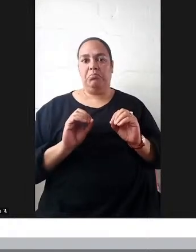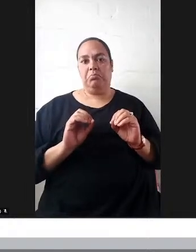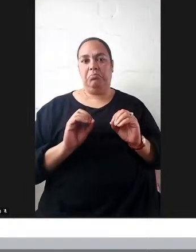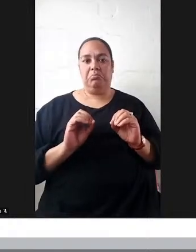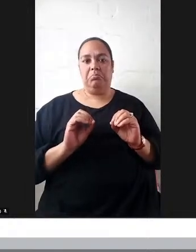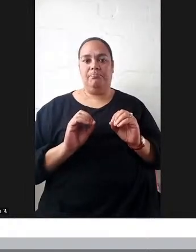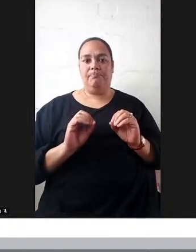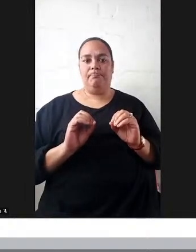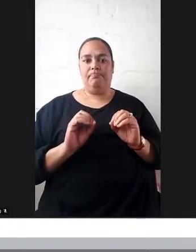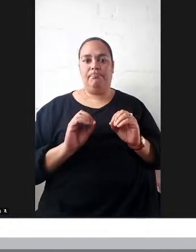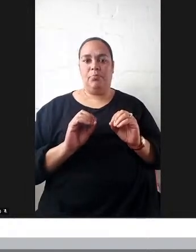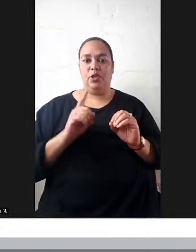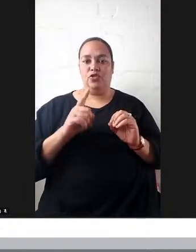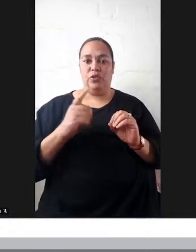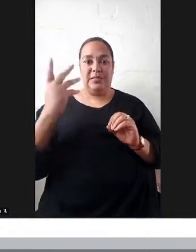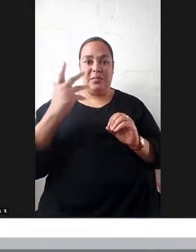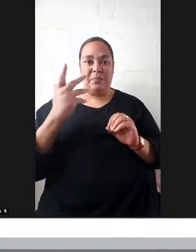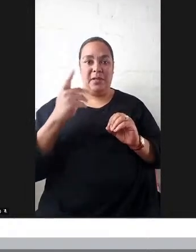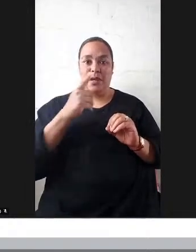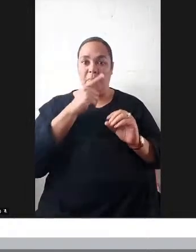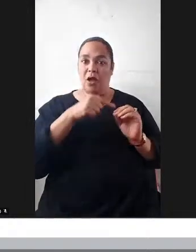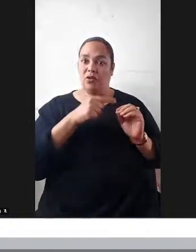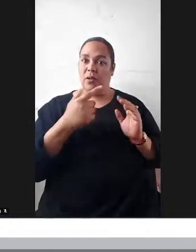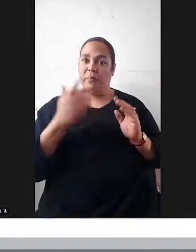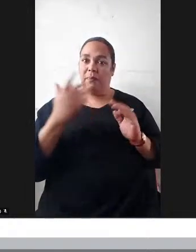Did she speak to the presentation